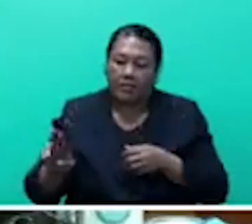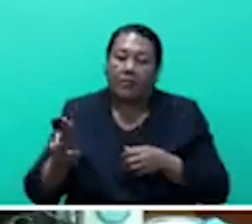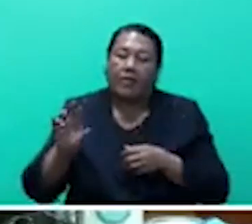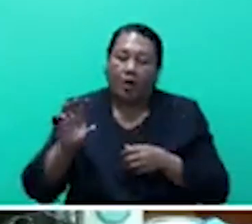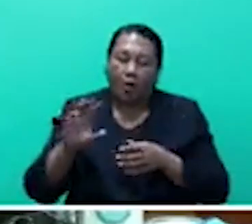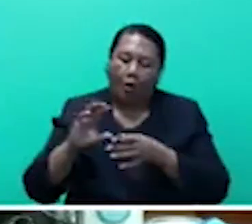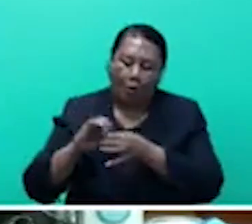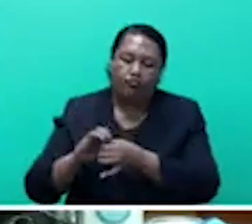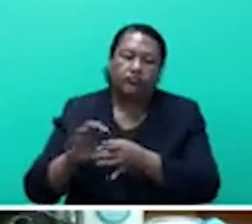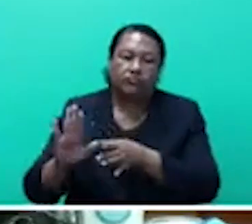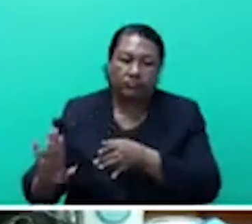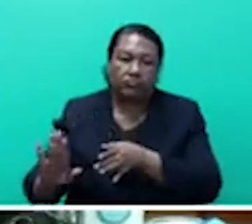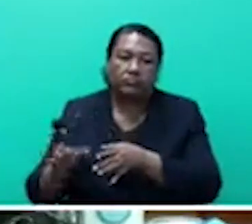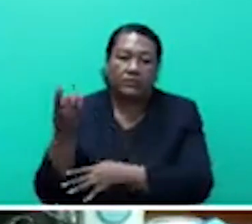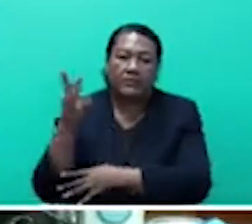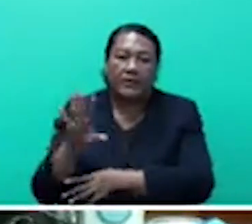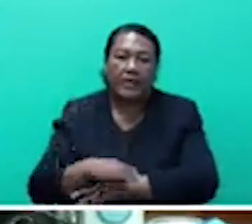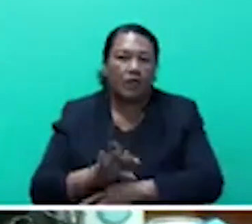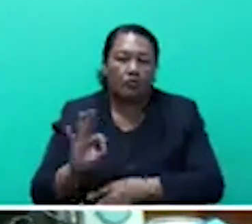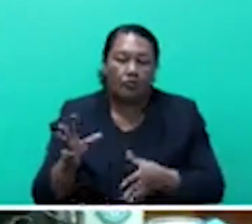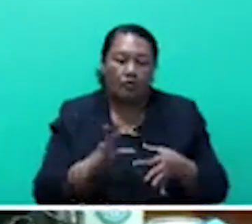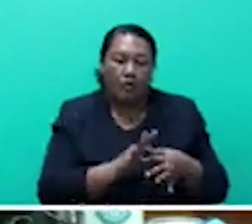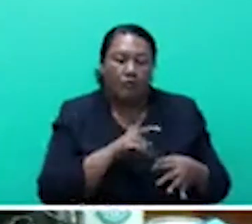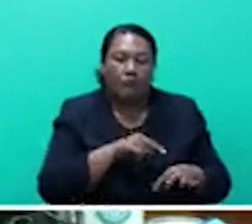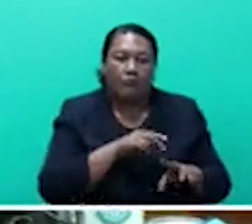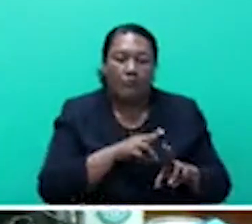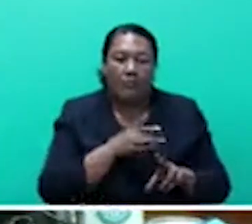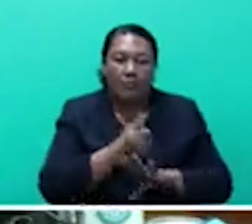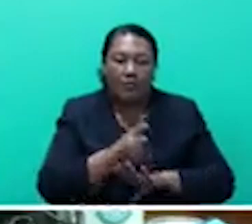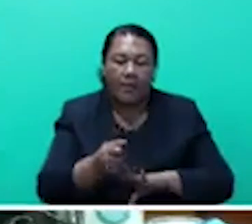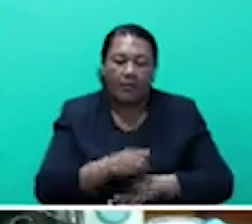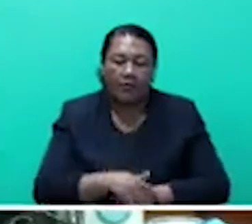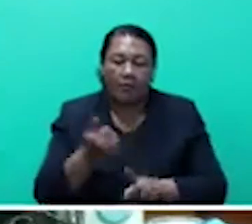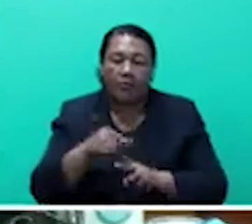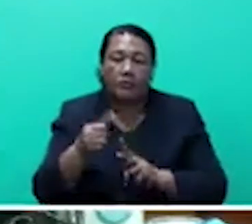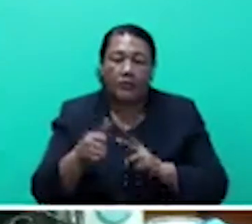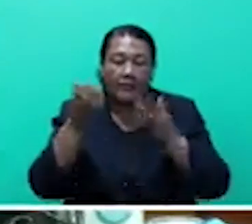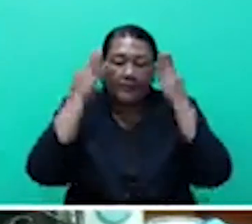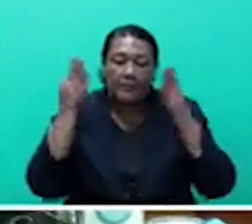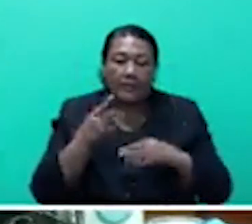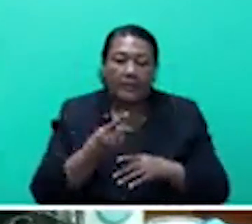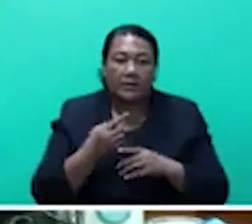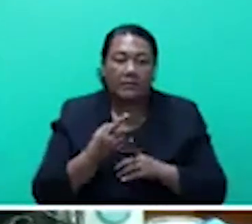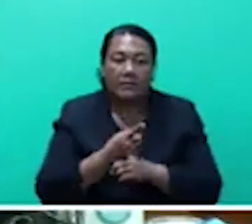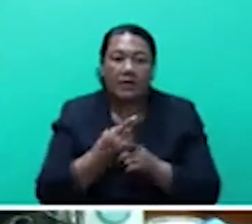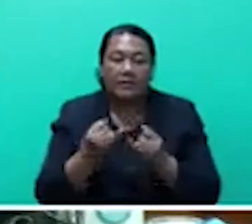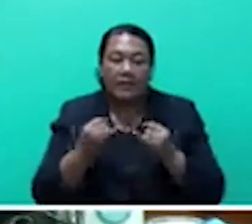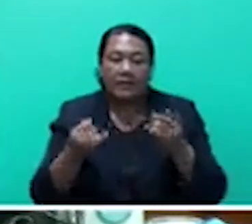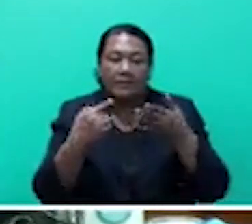are grateful also to note from the report, Honourable Speaker, that the guidelines